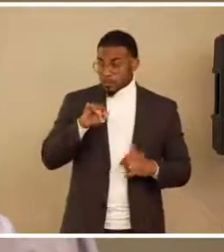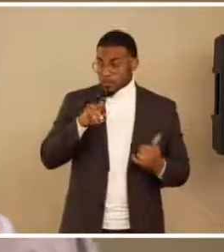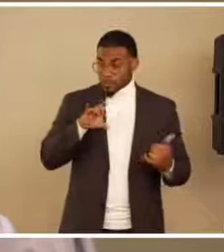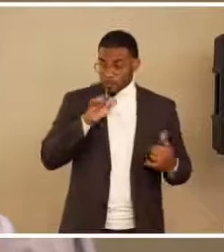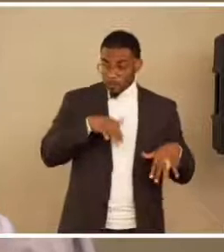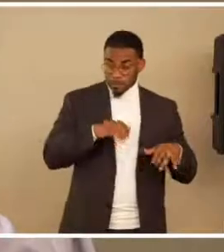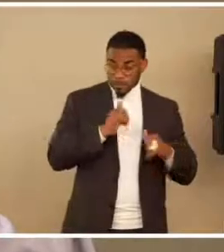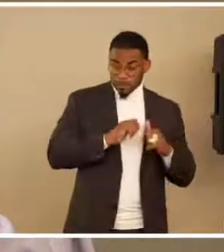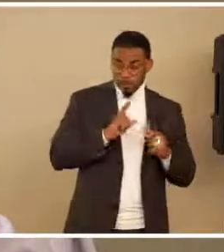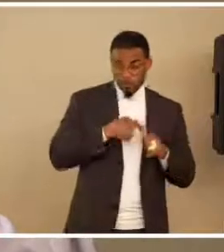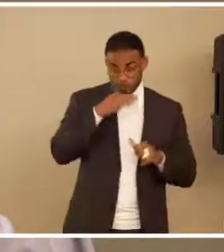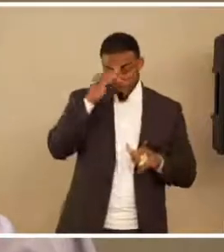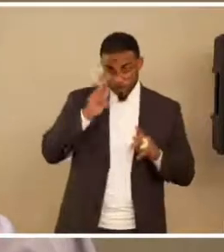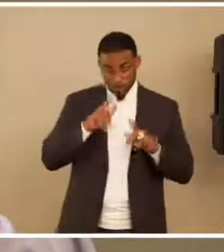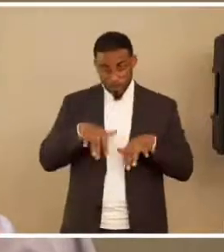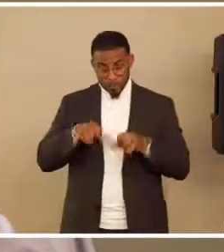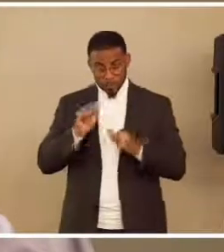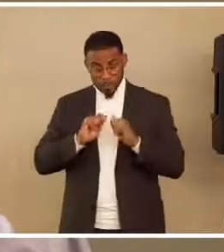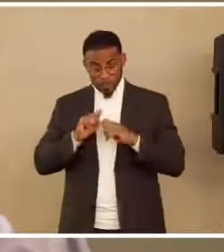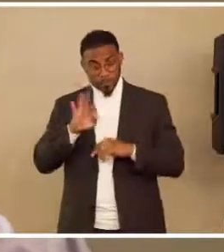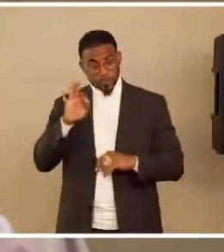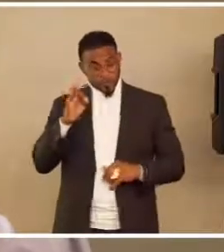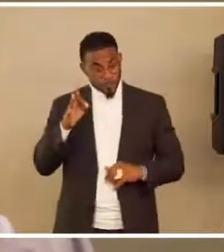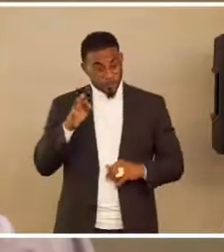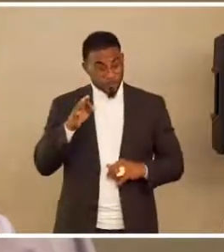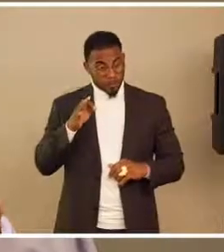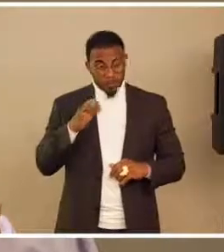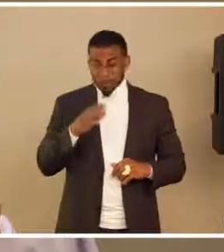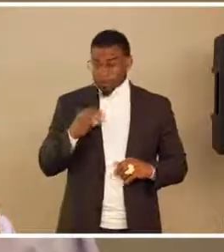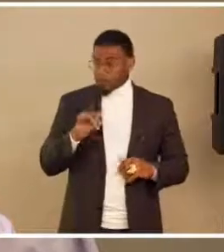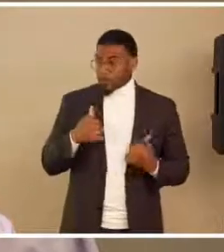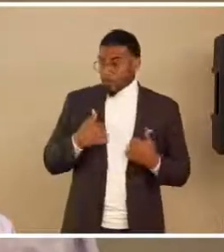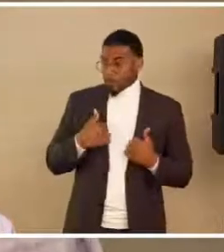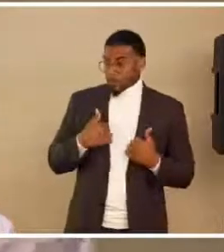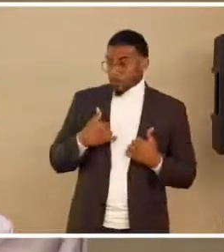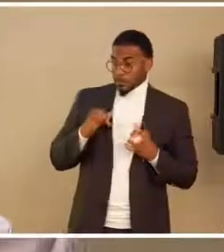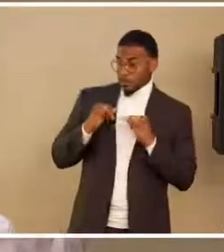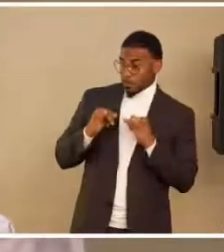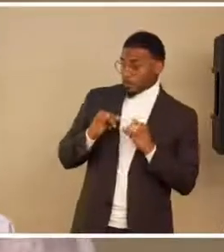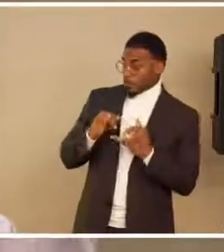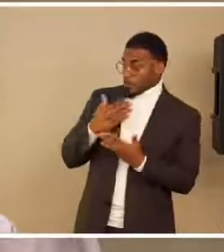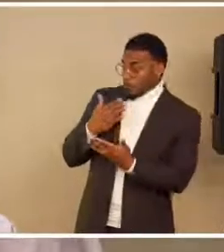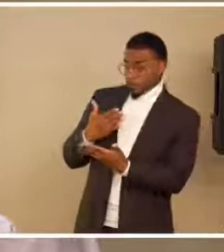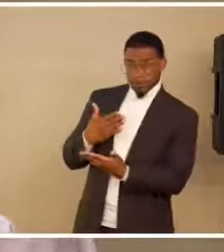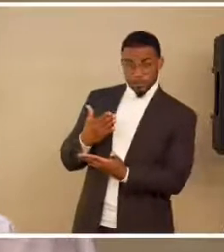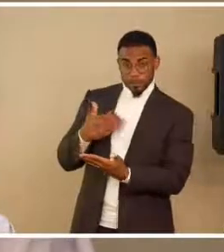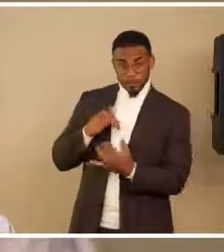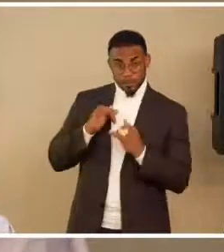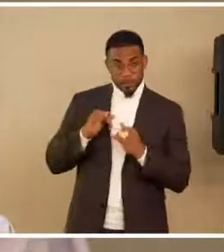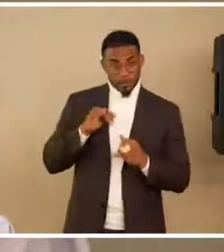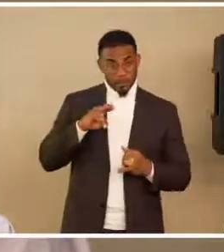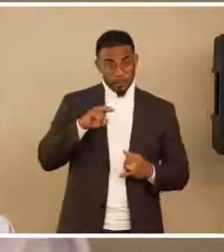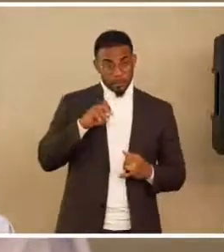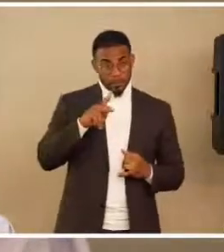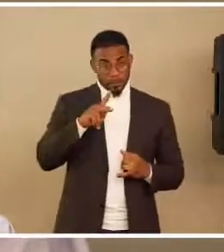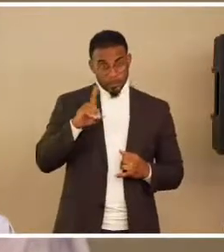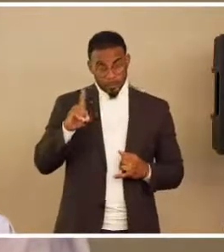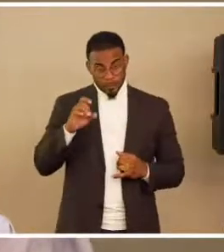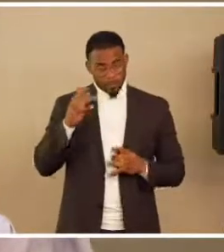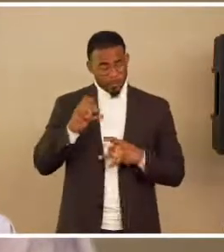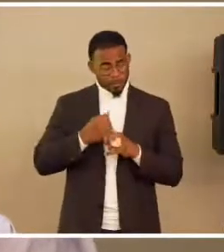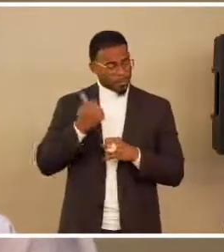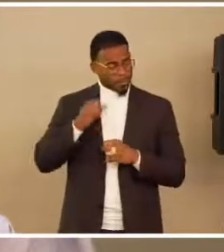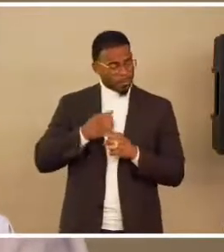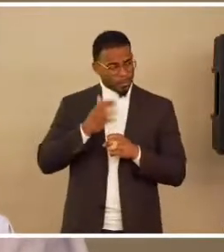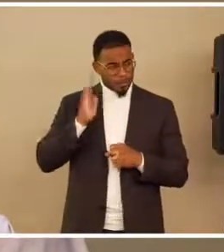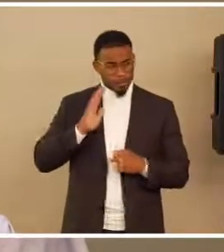was hosting the show, was the first black person to host the show in France. And like I interviewed, thanks to Maboula, I interviewed Chuck D years ago,